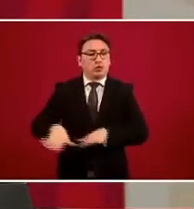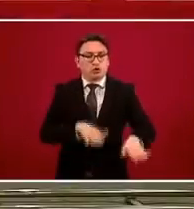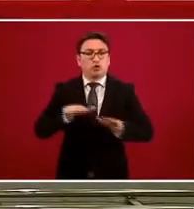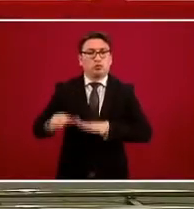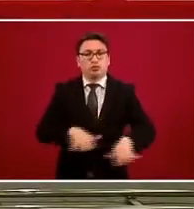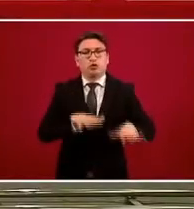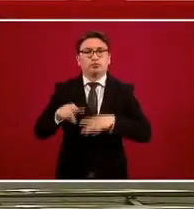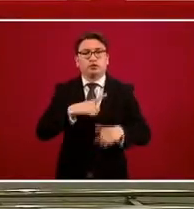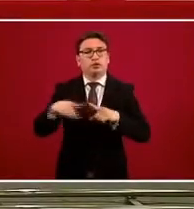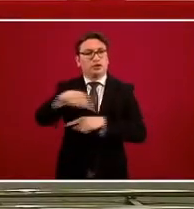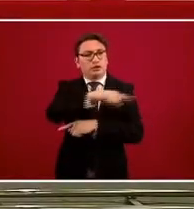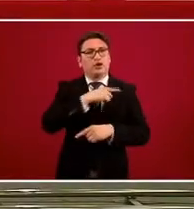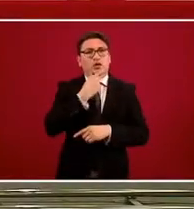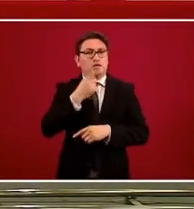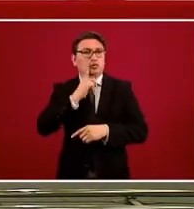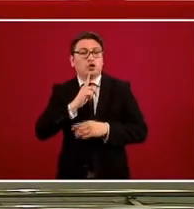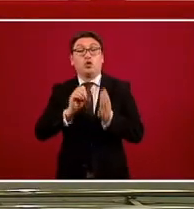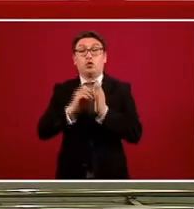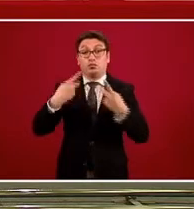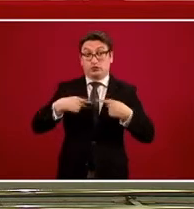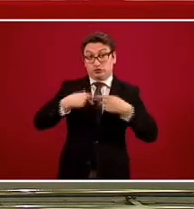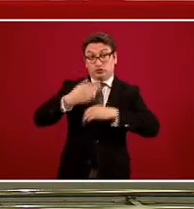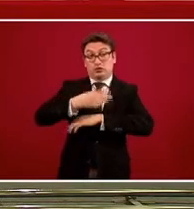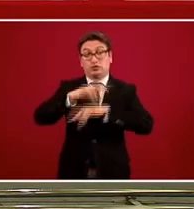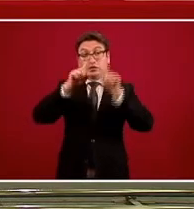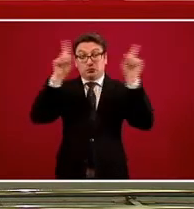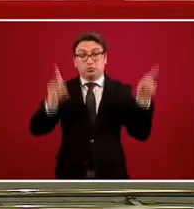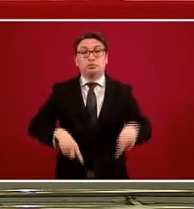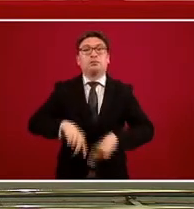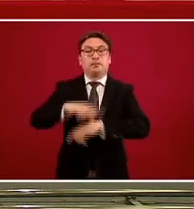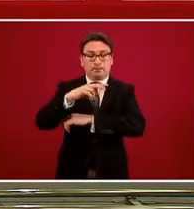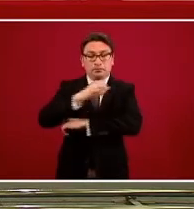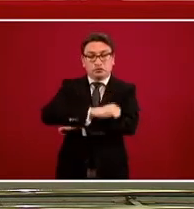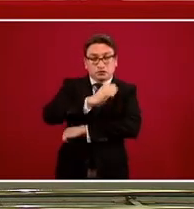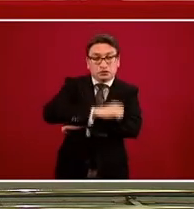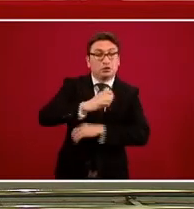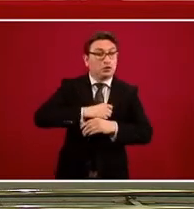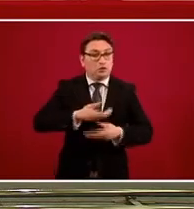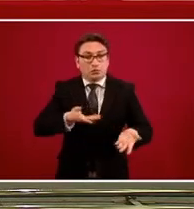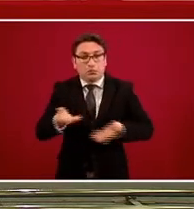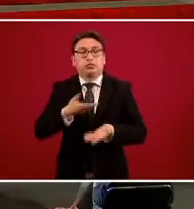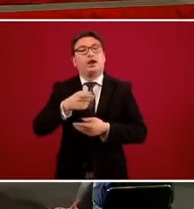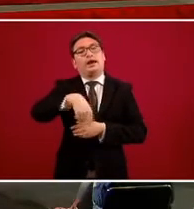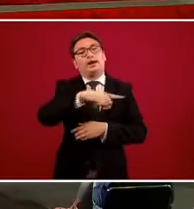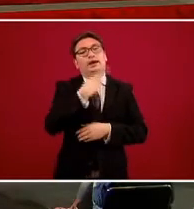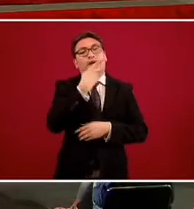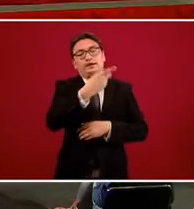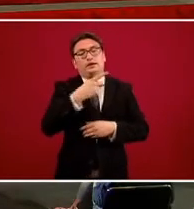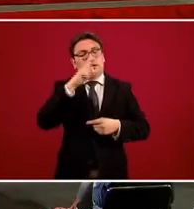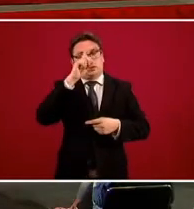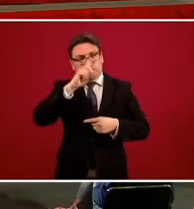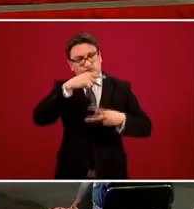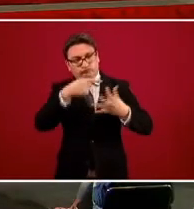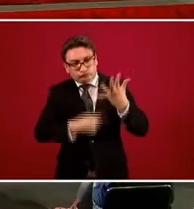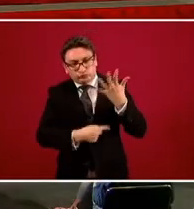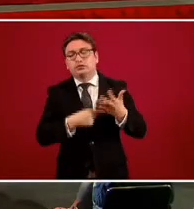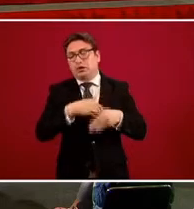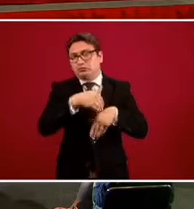specialized protection equipment, just the same as the cashiers in supermarkets or people who work at